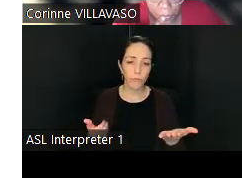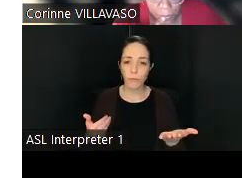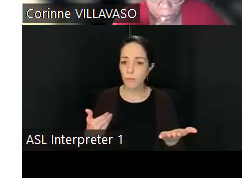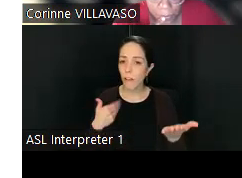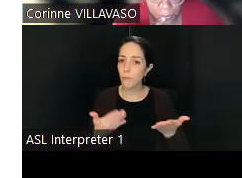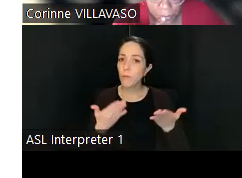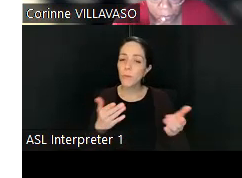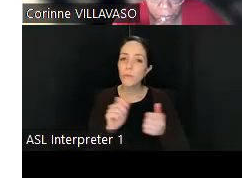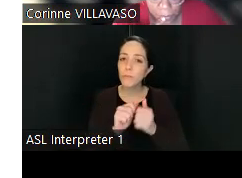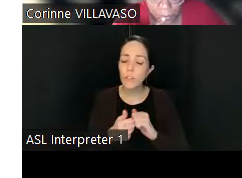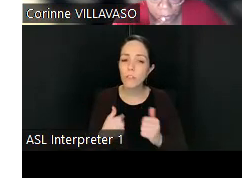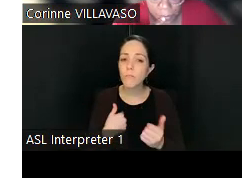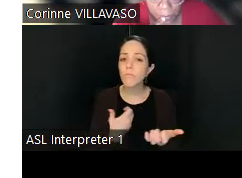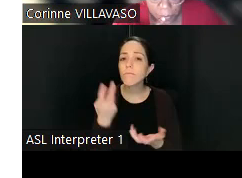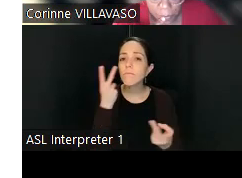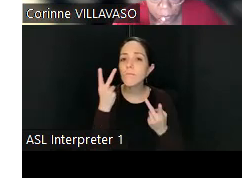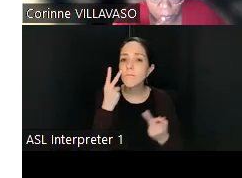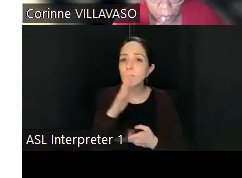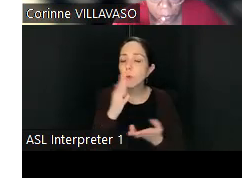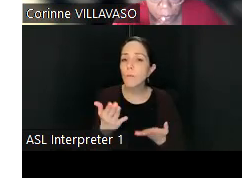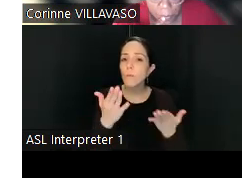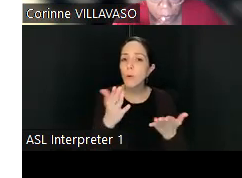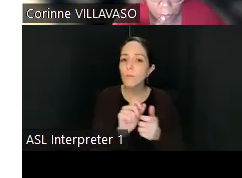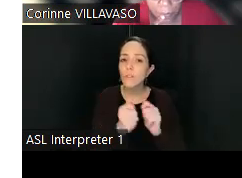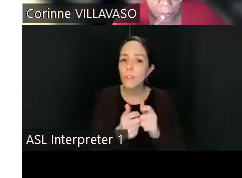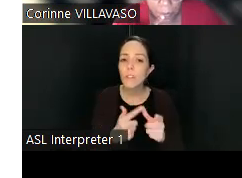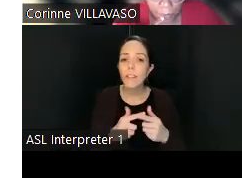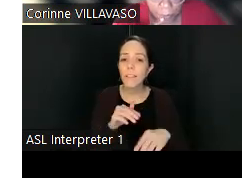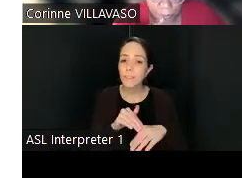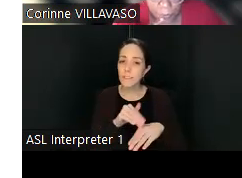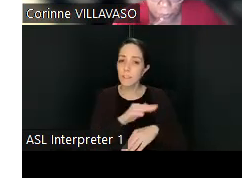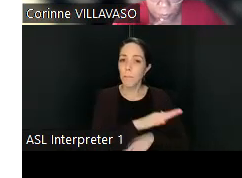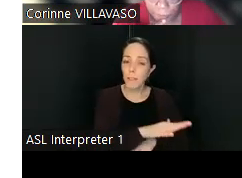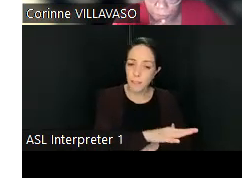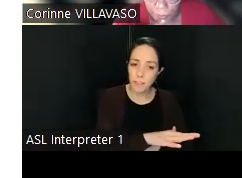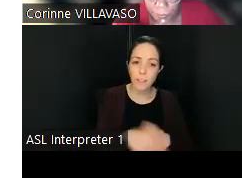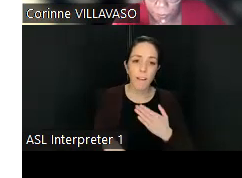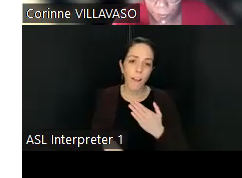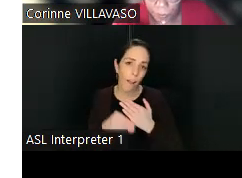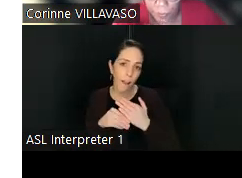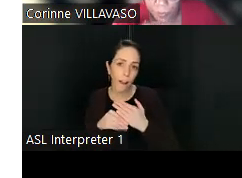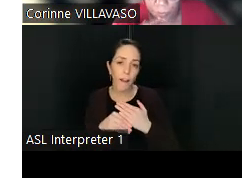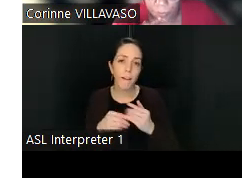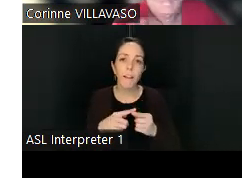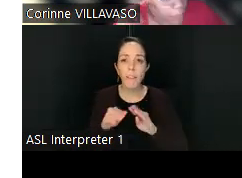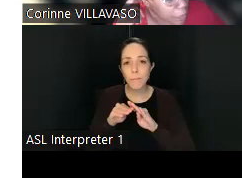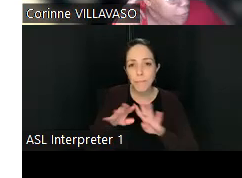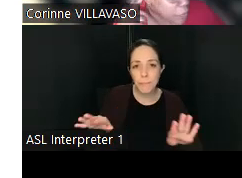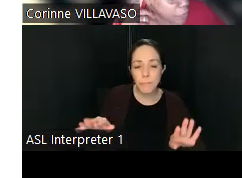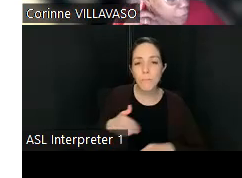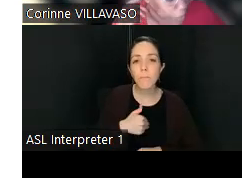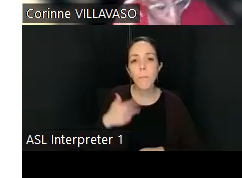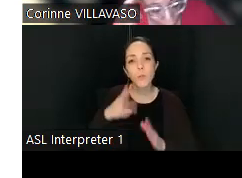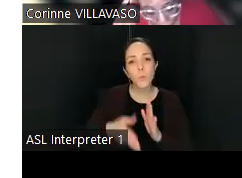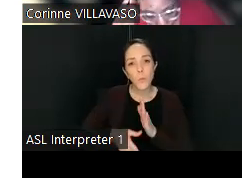changes for, we'd love to see that submitted so that they can be shown in track changes. Other members can have a moment to look those over before the meeting